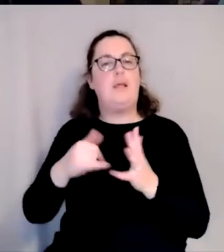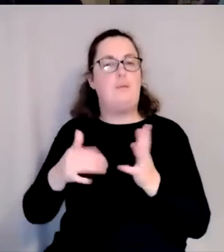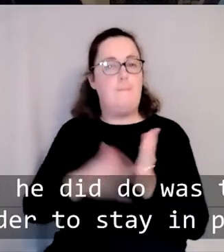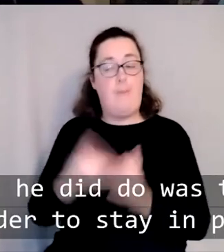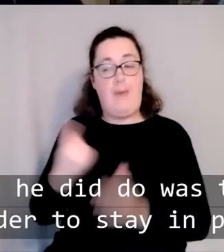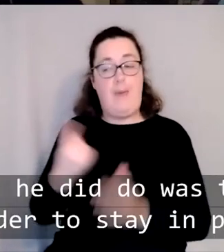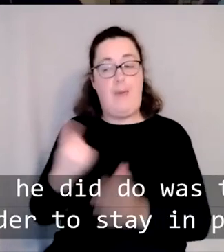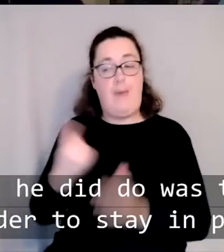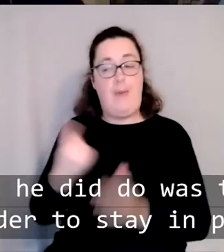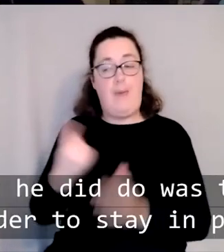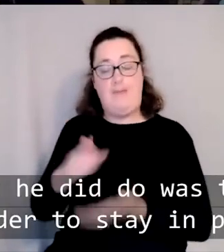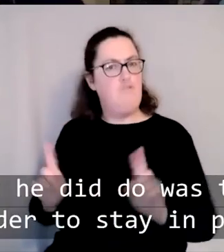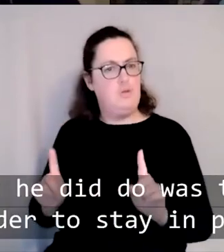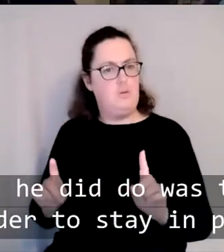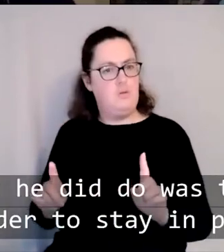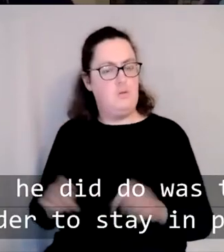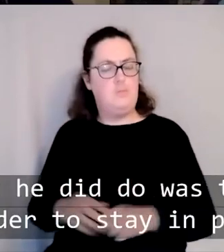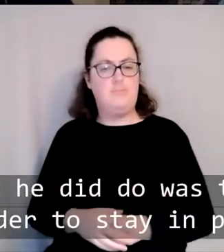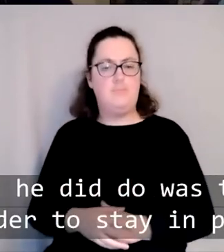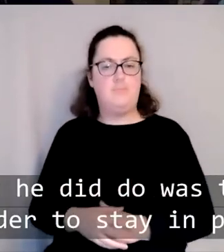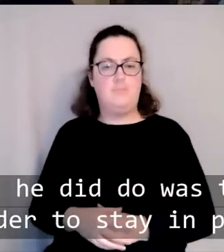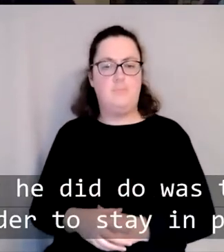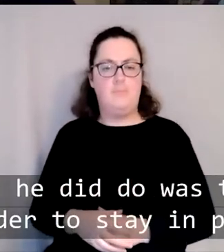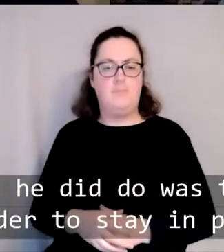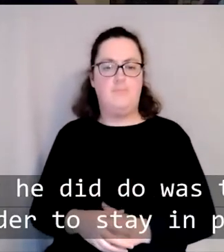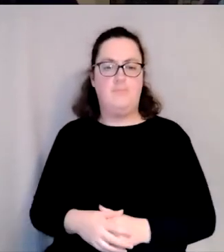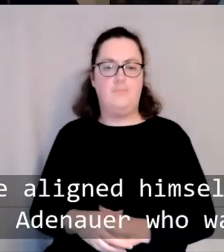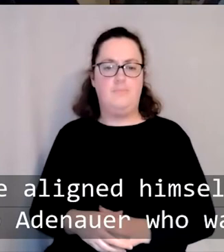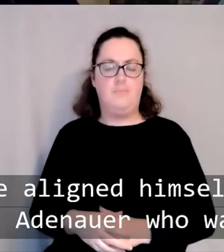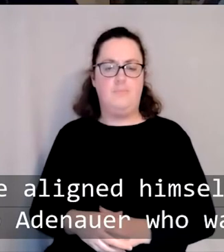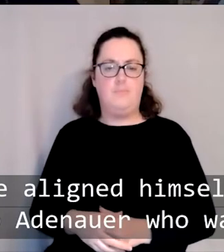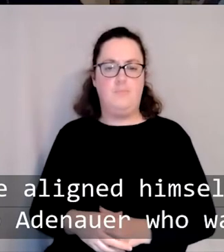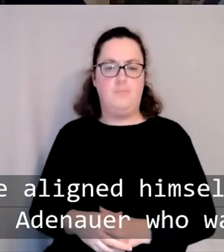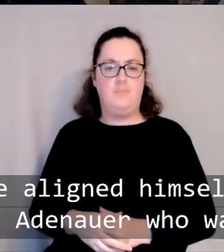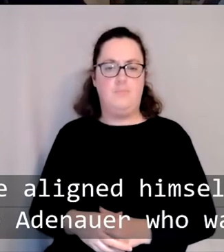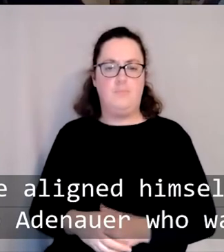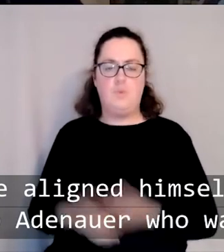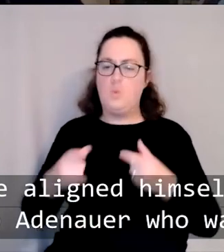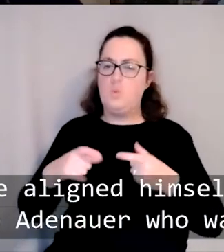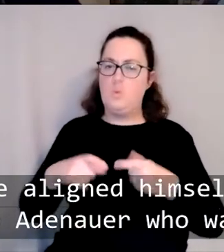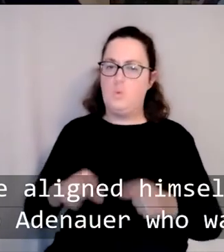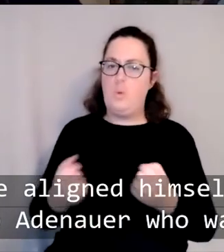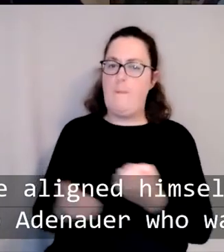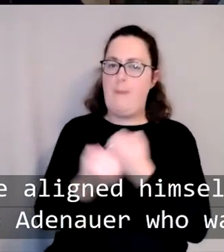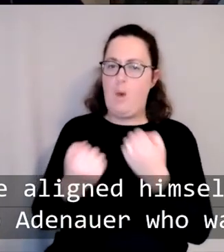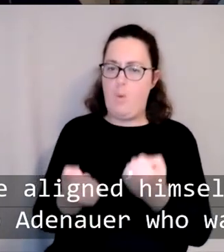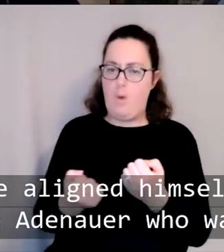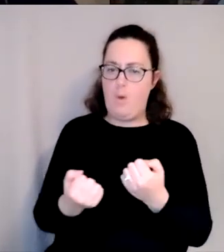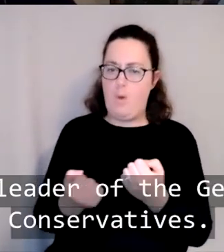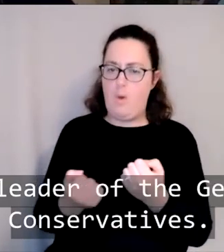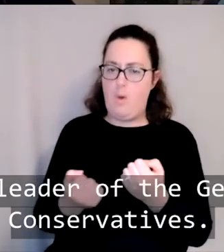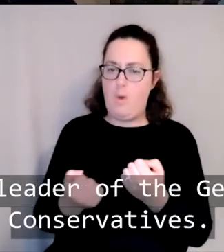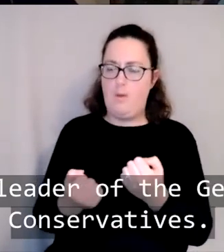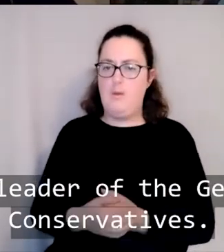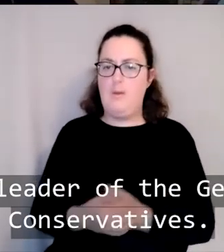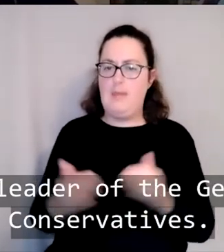different. What he did do was that in order to stay in power, he allied himself to Adenauer, who was